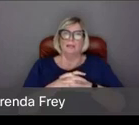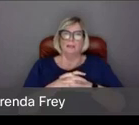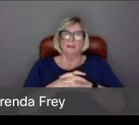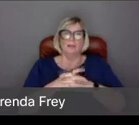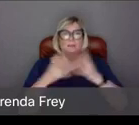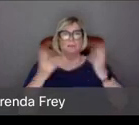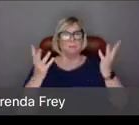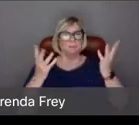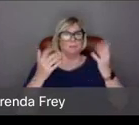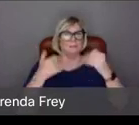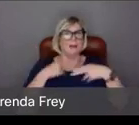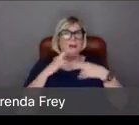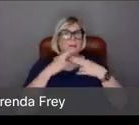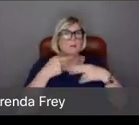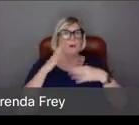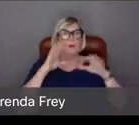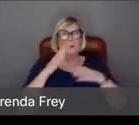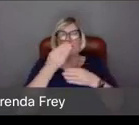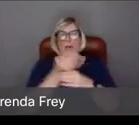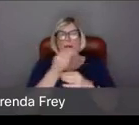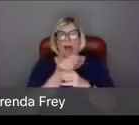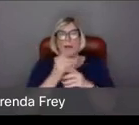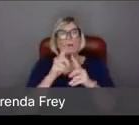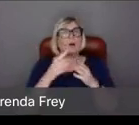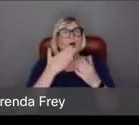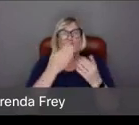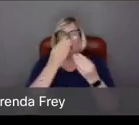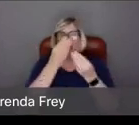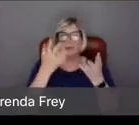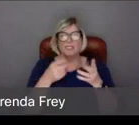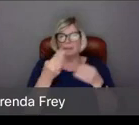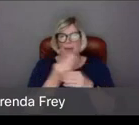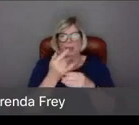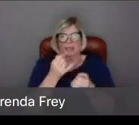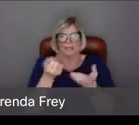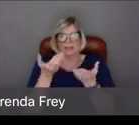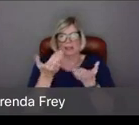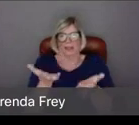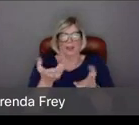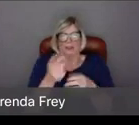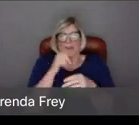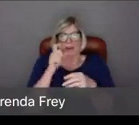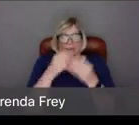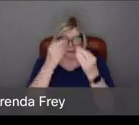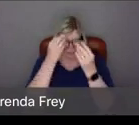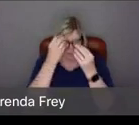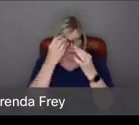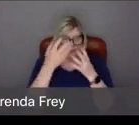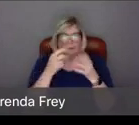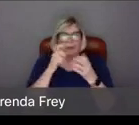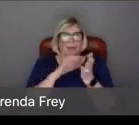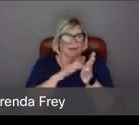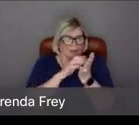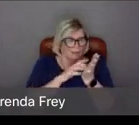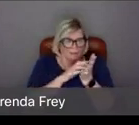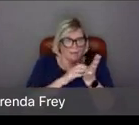All right, so I mentioned that we were going to do some math, but the good news is it's done. It's all on the slide. Math is done. We don't even have to take out our